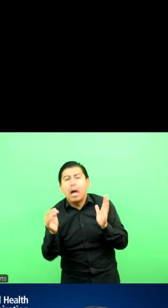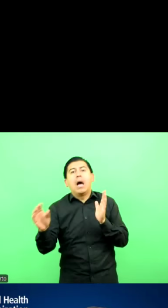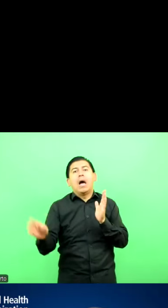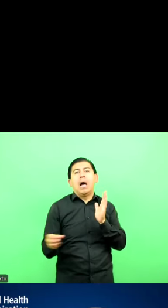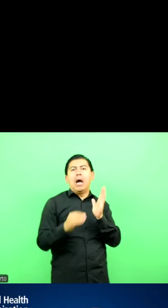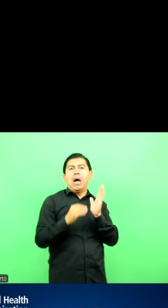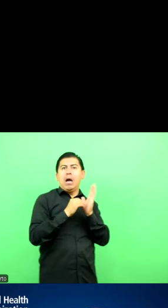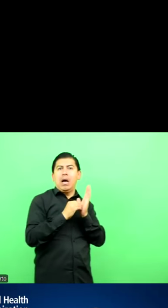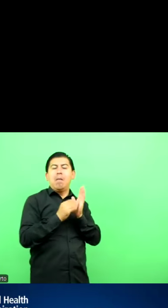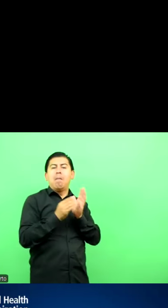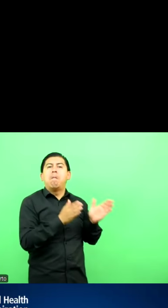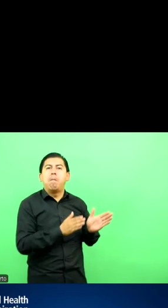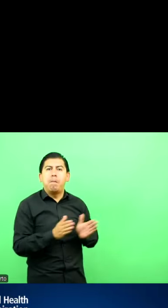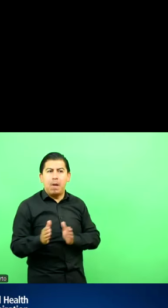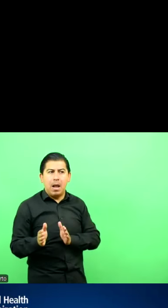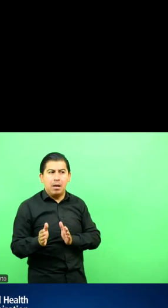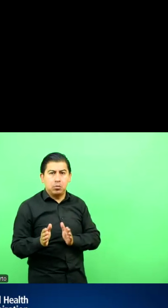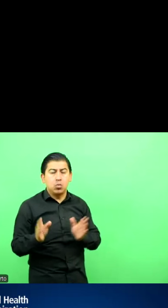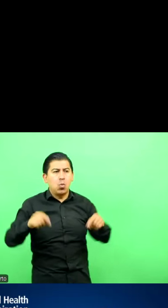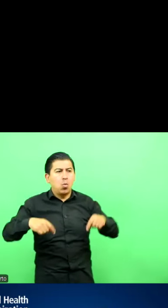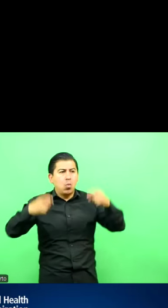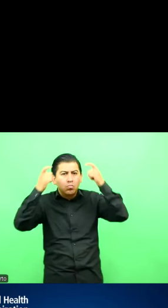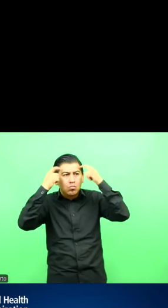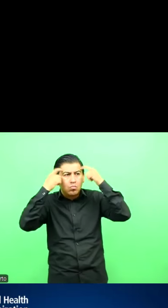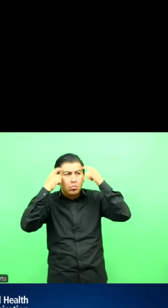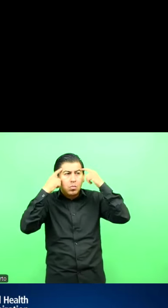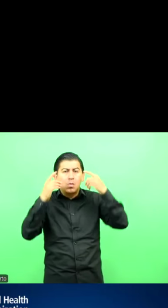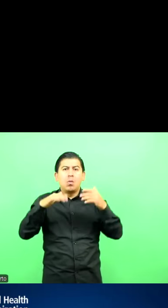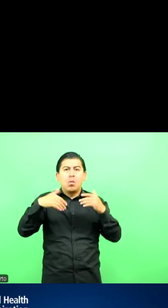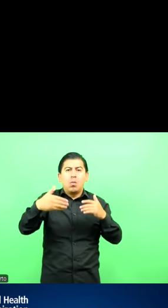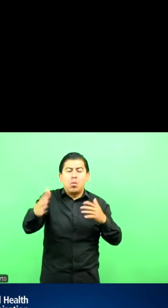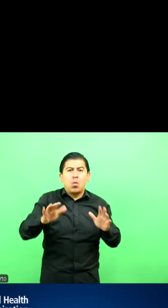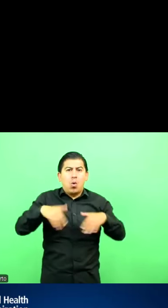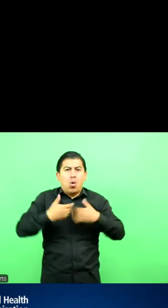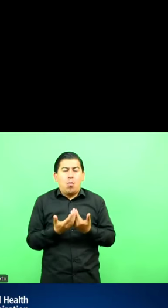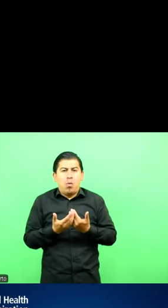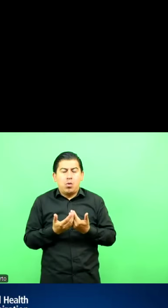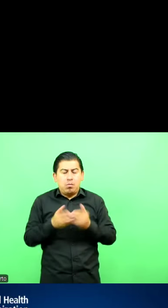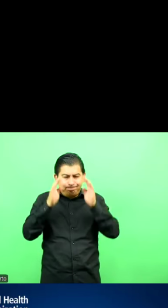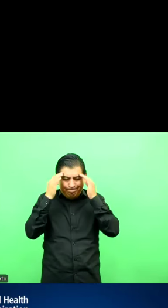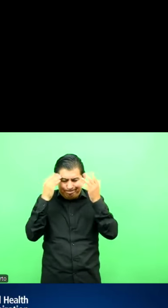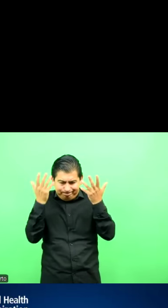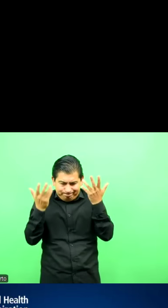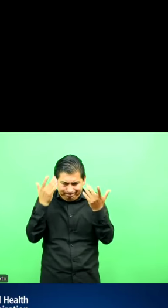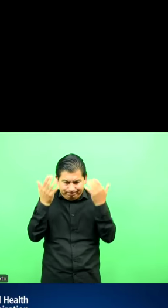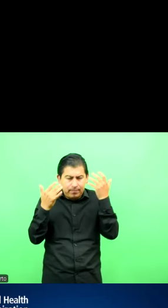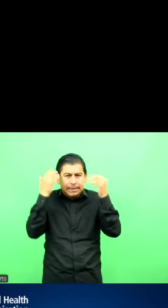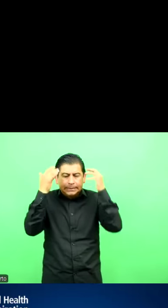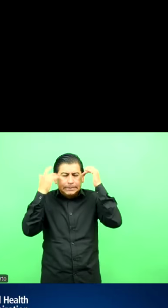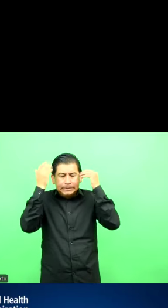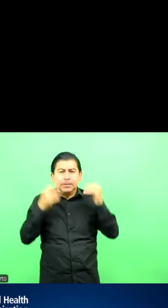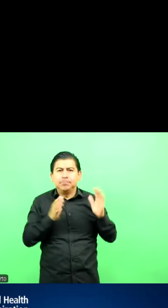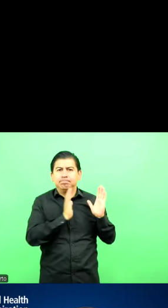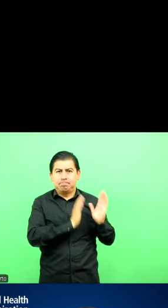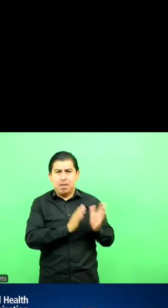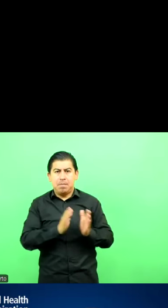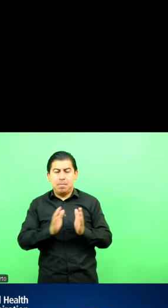to focus. The reason I'm highlighting the policy and then broader issues globally, because this session,